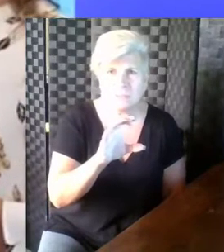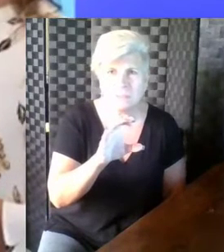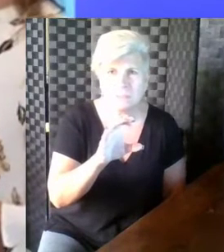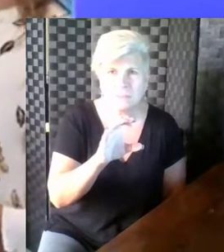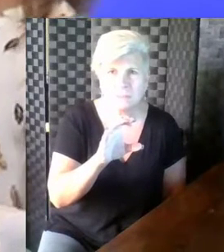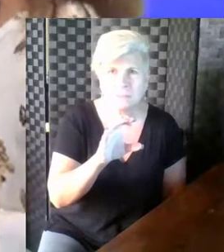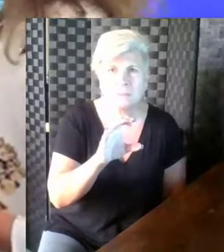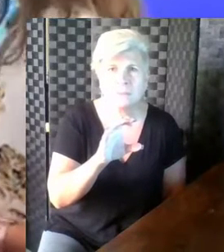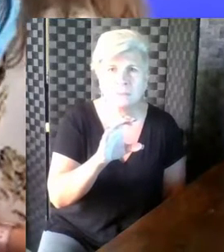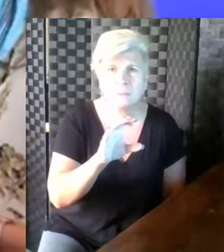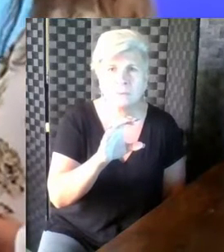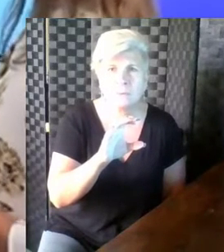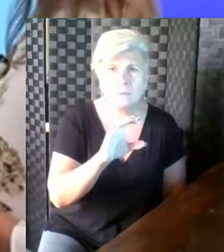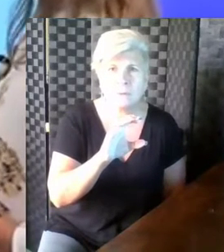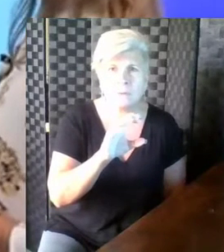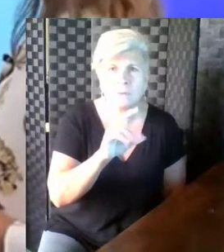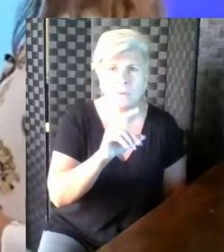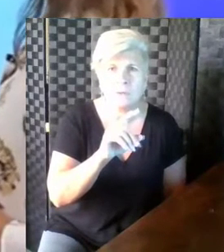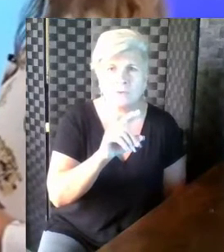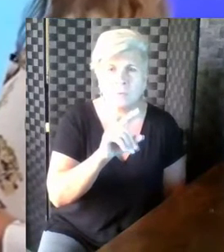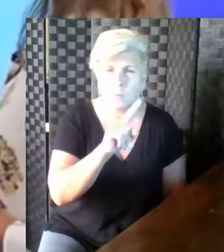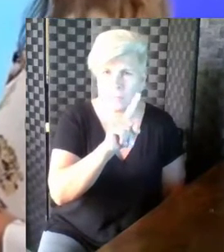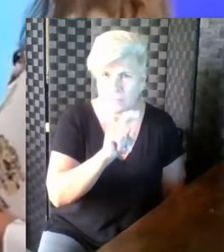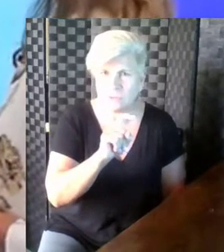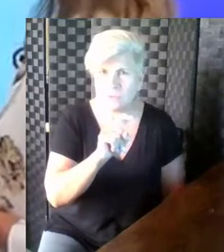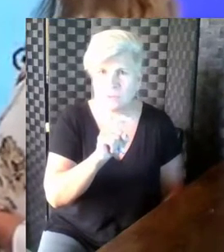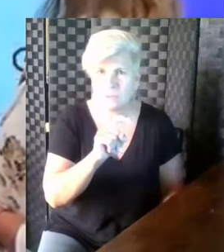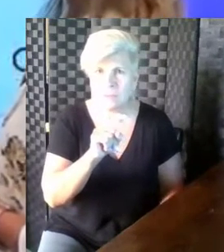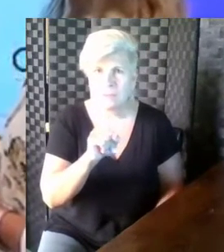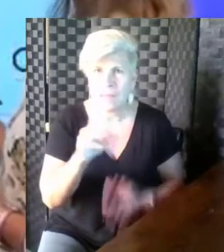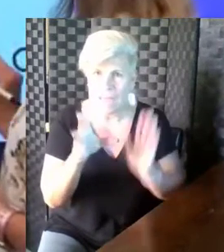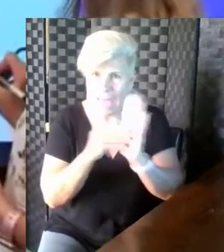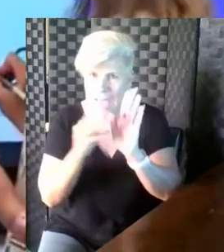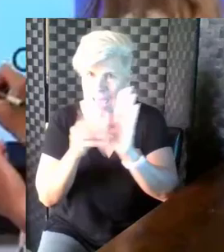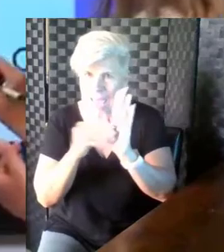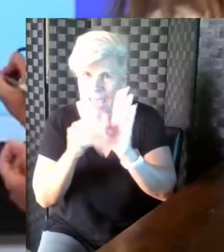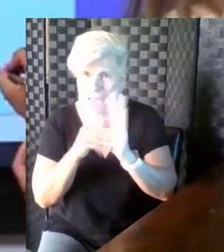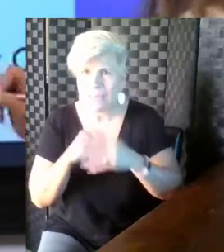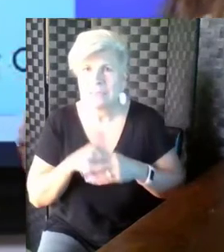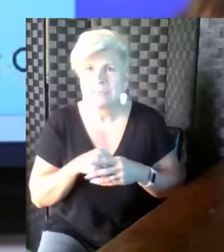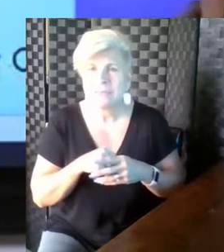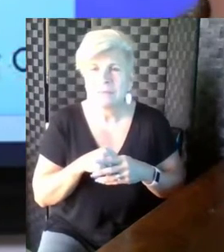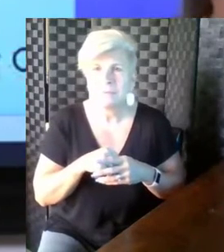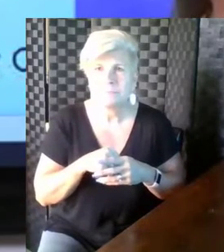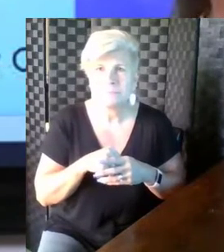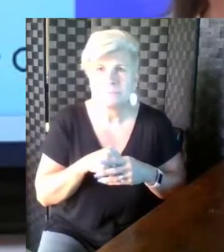there? Perfect, just one, so 100. If I take all of those numbers and I